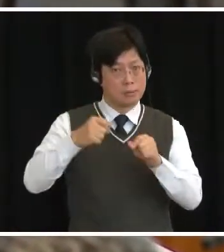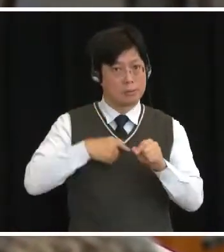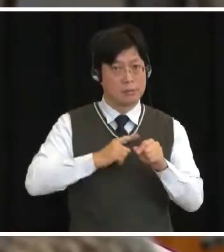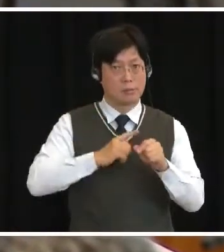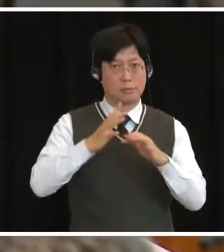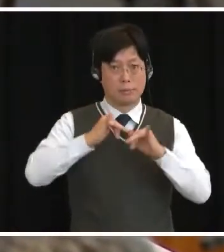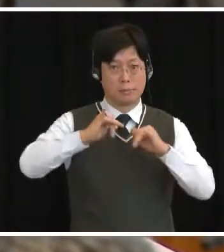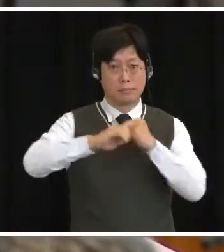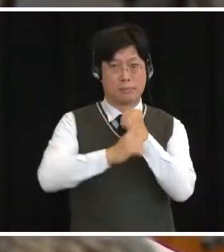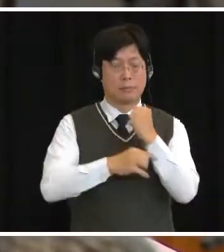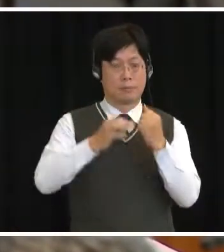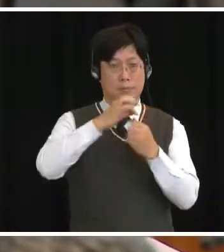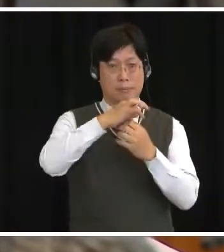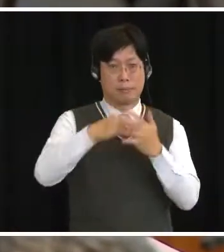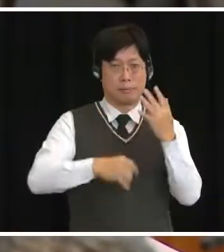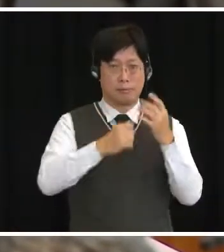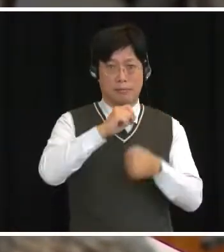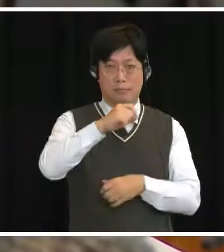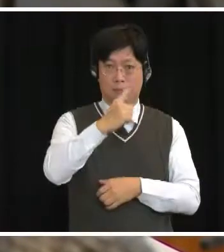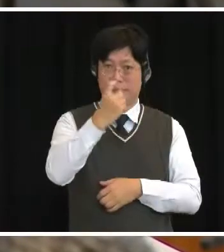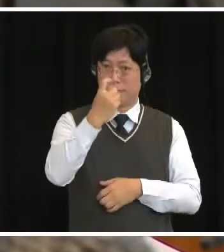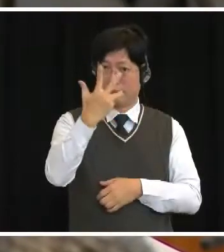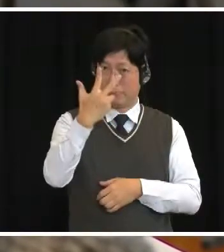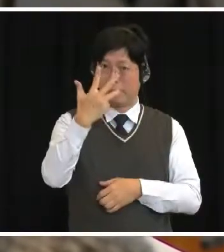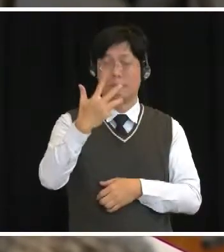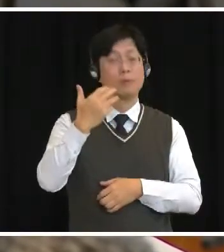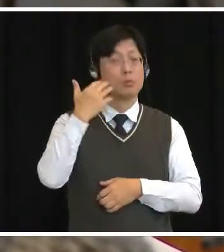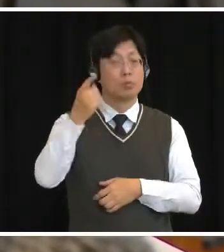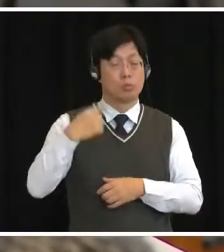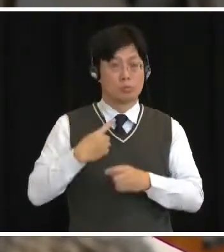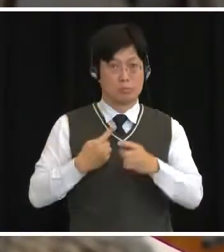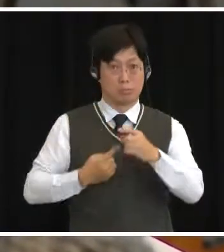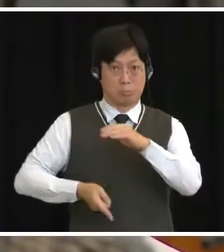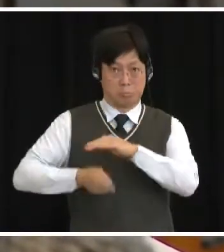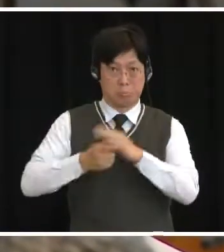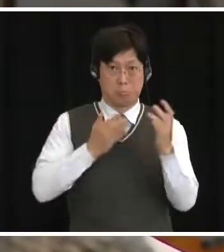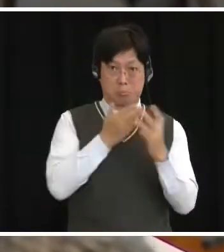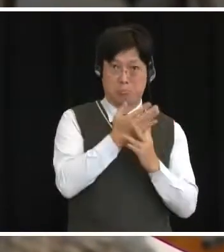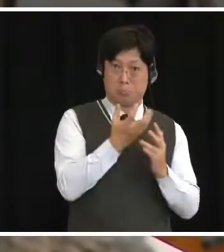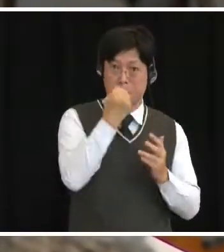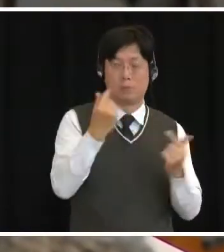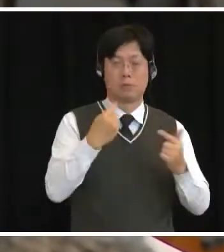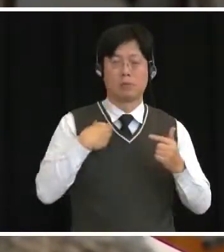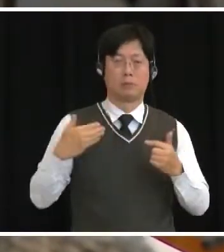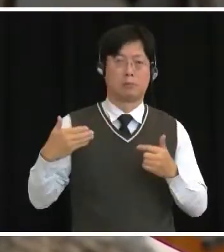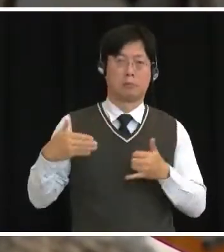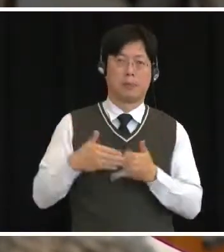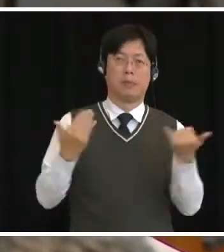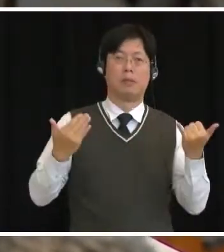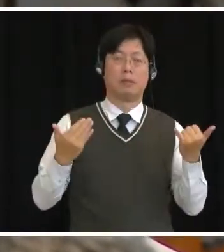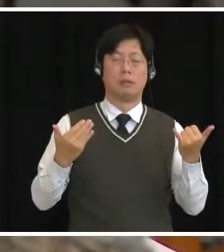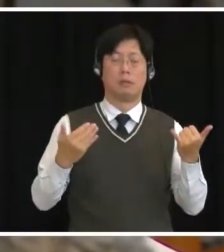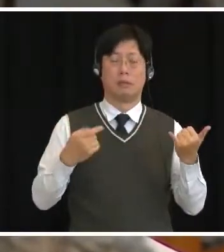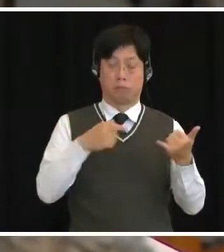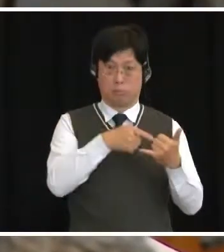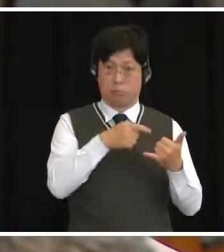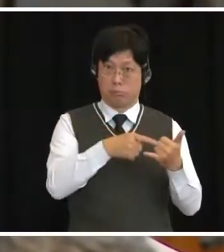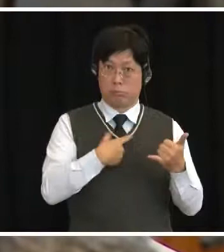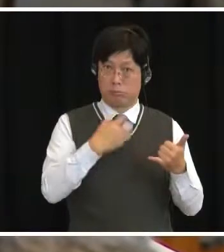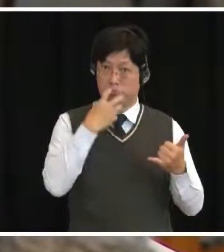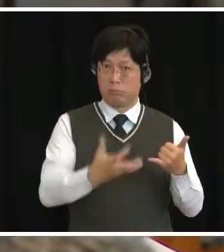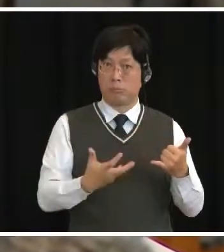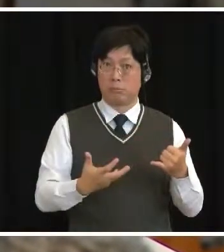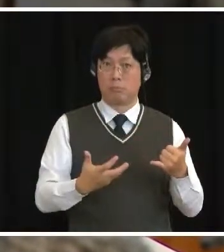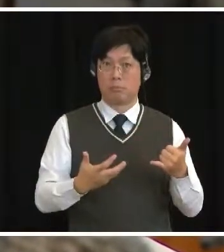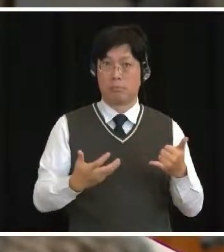Moreover, according to Article 180 of the Civil Code, if